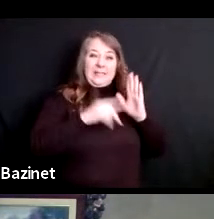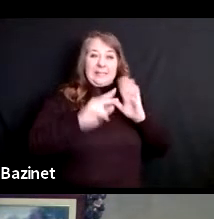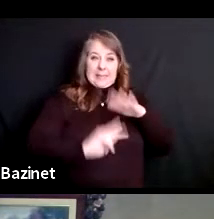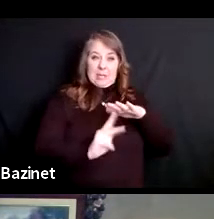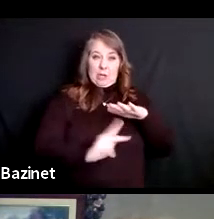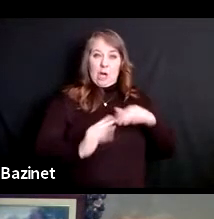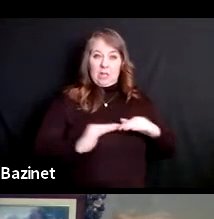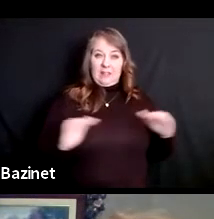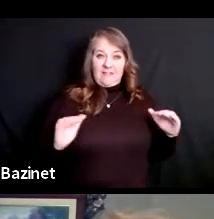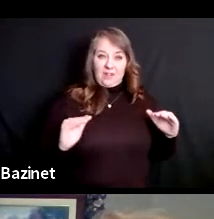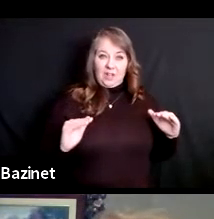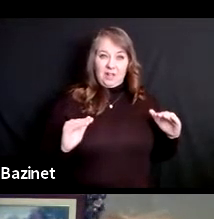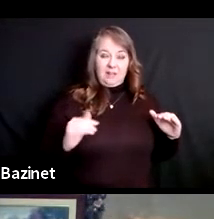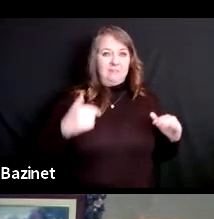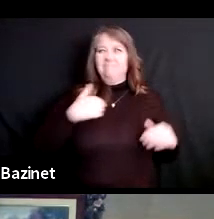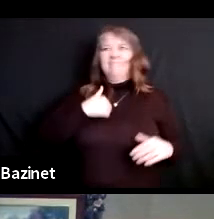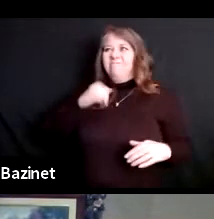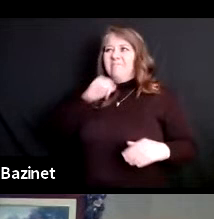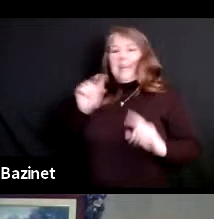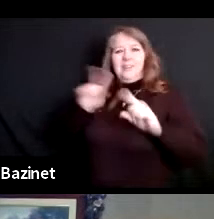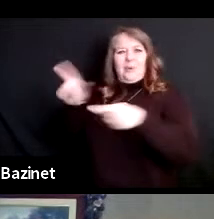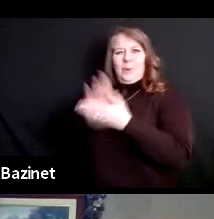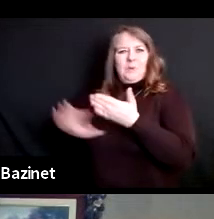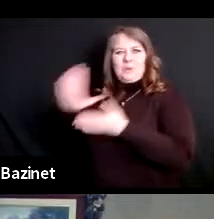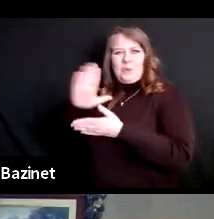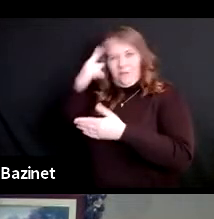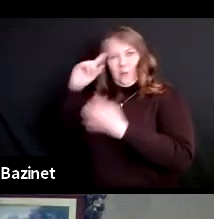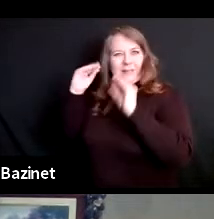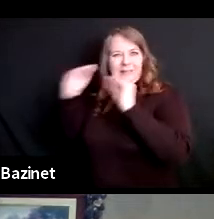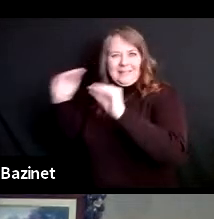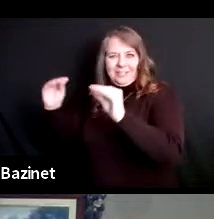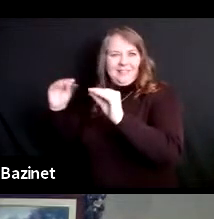But I didn't go to school to be a teacher. It's not my trade.